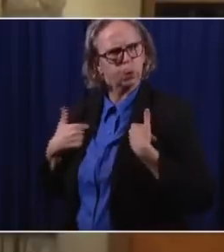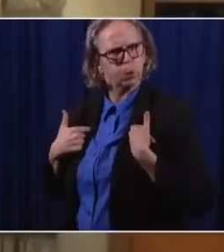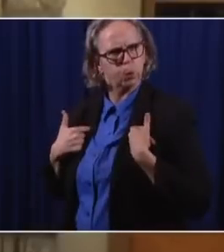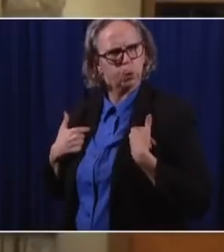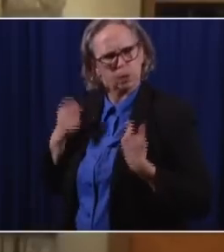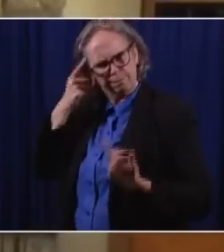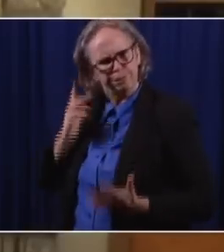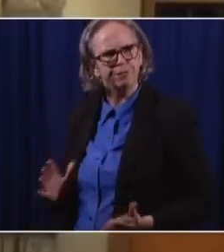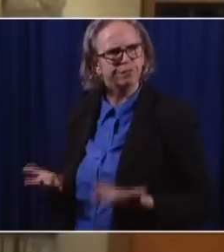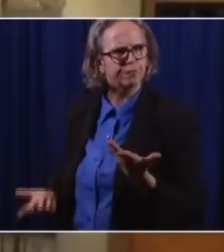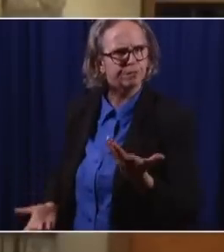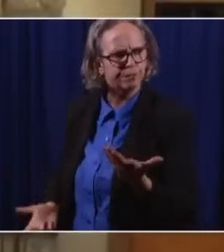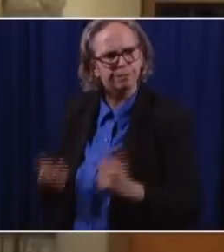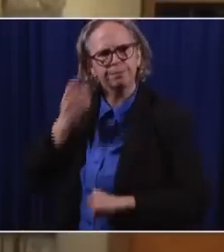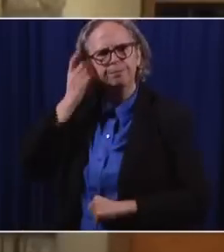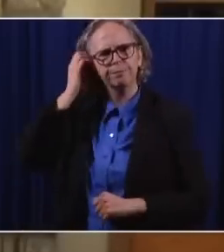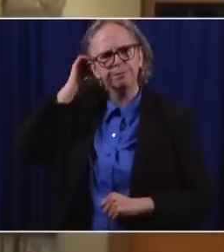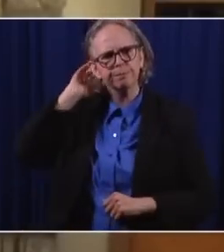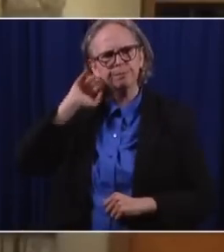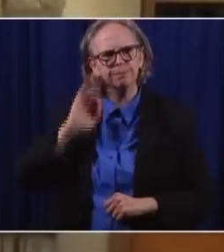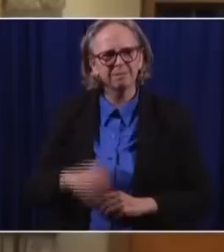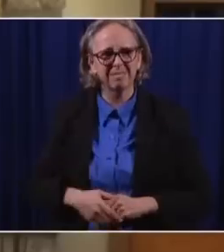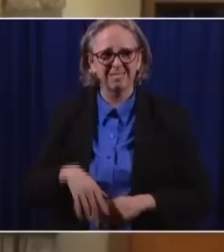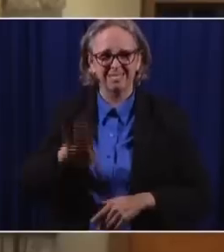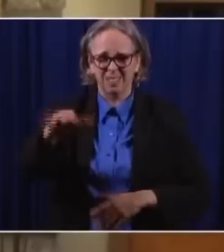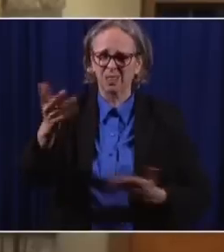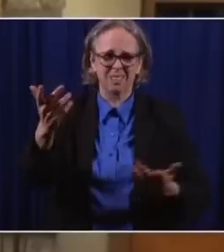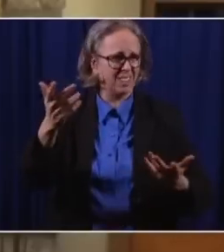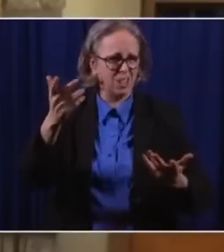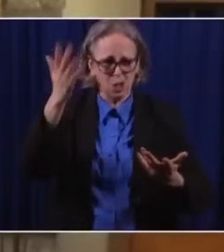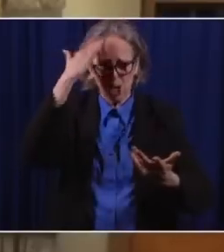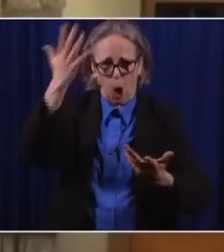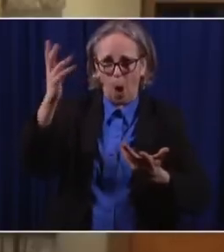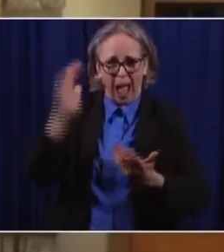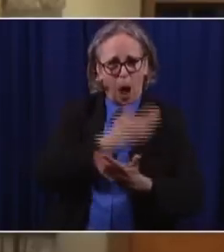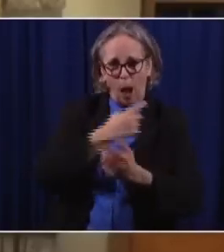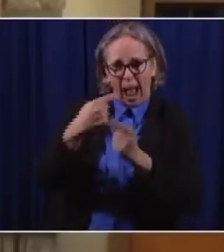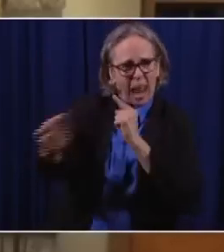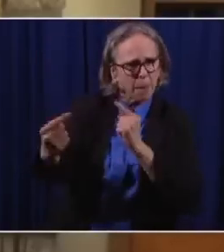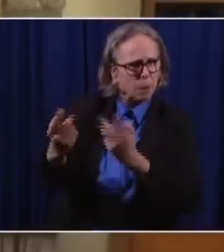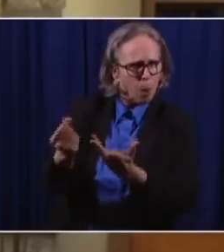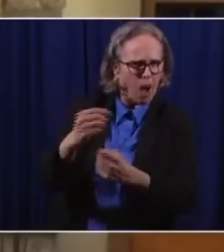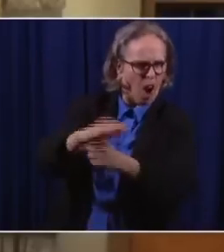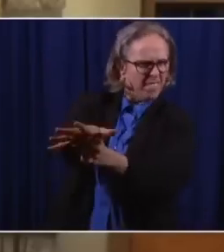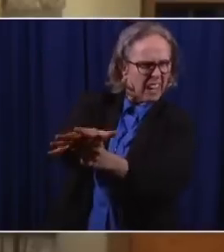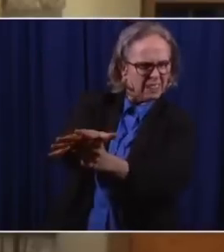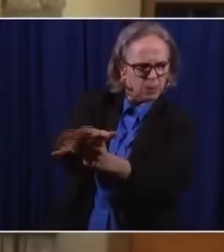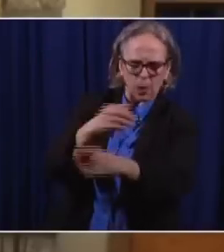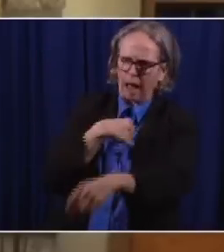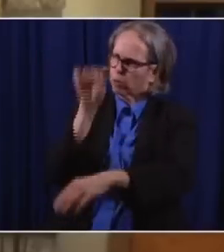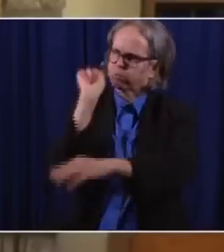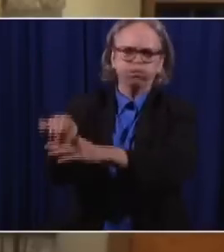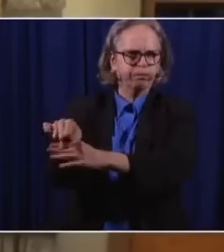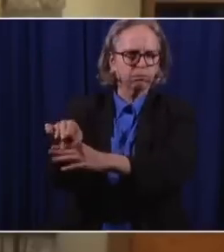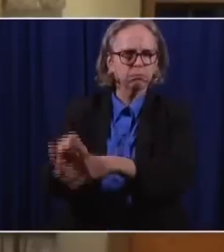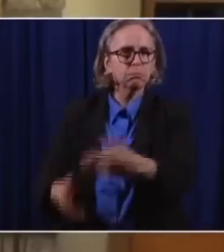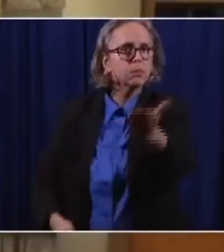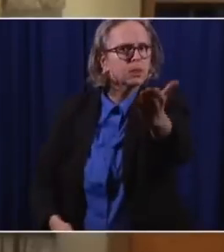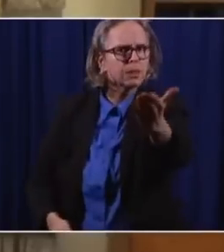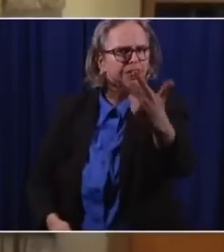The best way that we can defeat our common enemy is by doing 3 things. We must stick to the